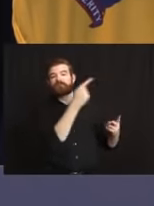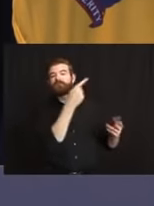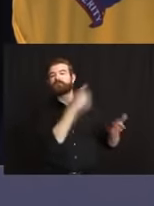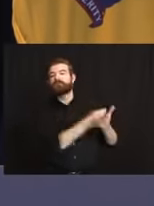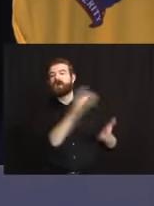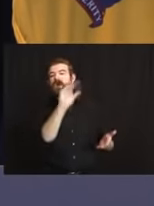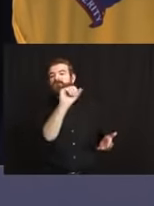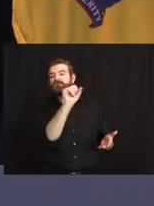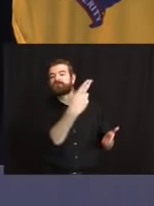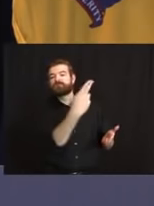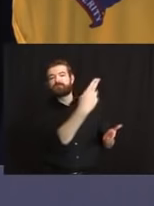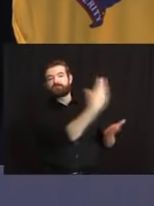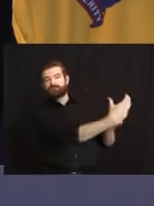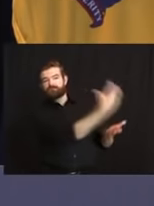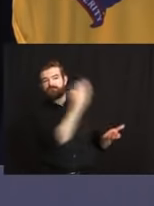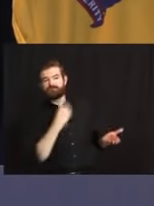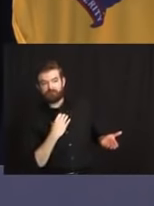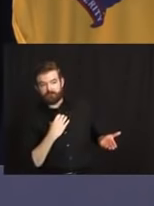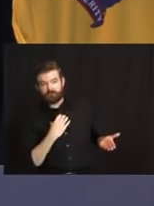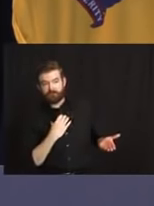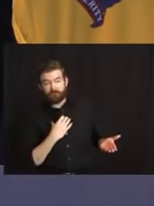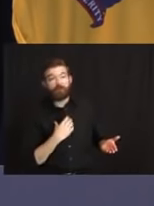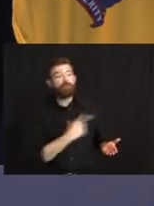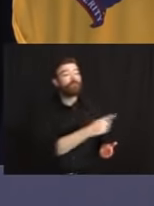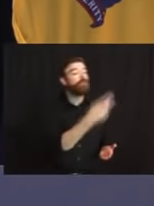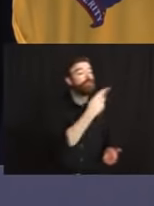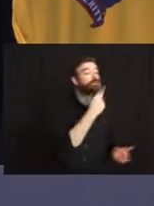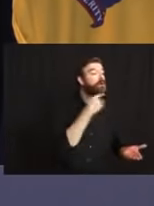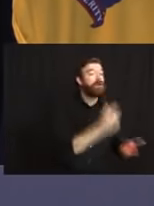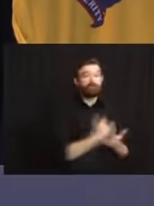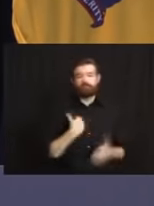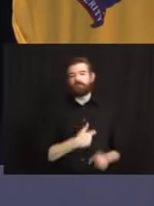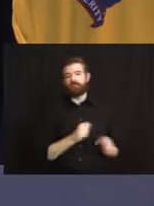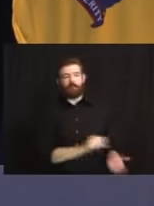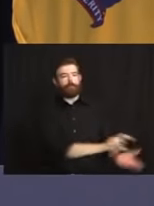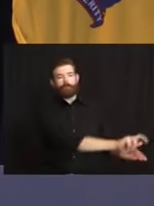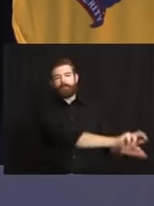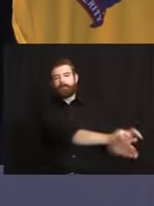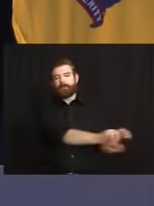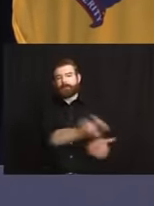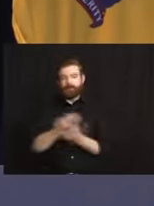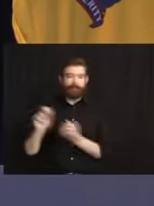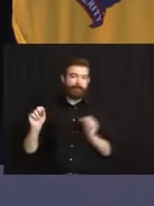this respect at the moment. And again, we wish nothing, they're in our prayers, we wish